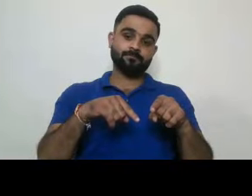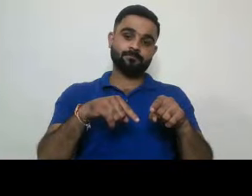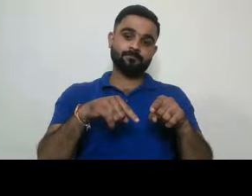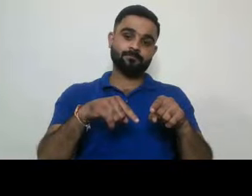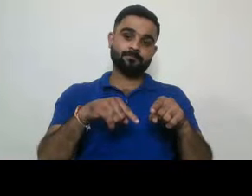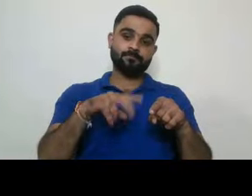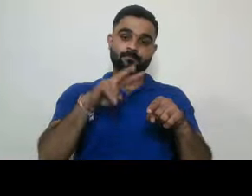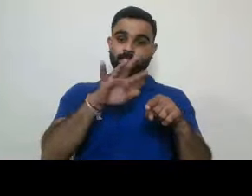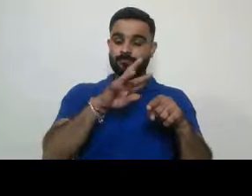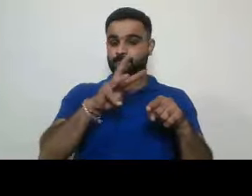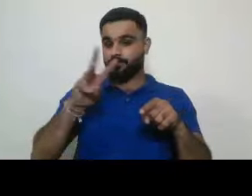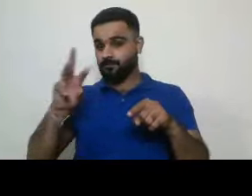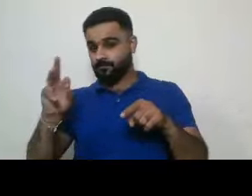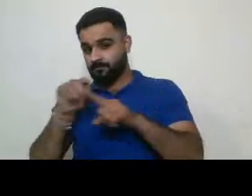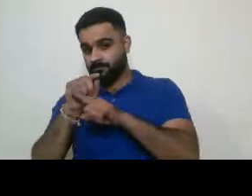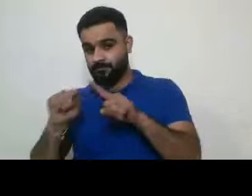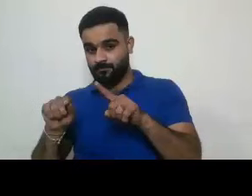25 to 30%